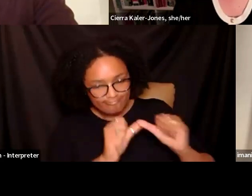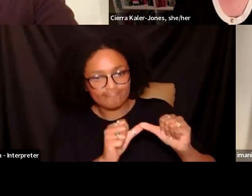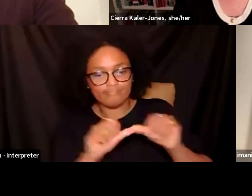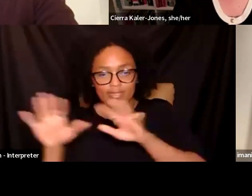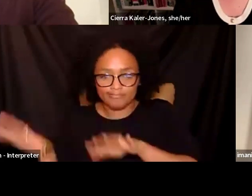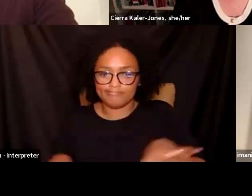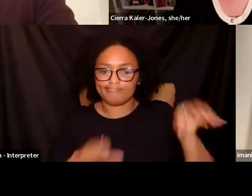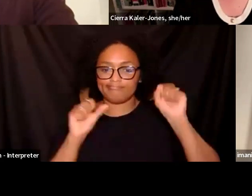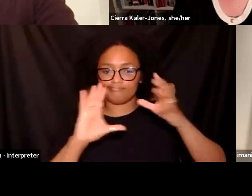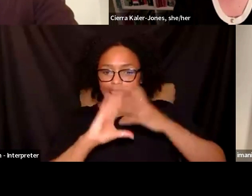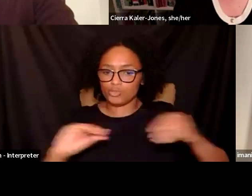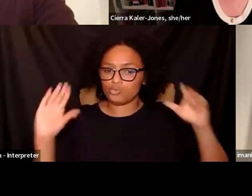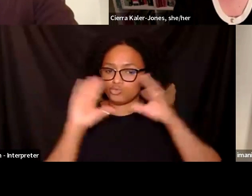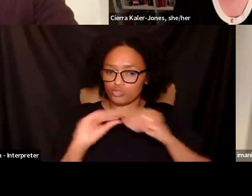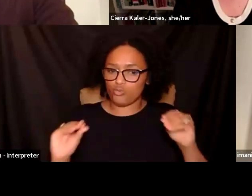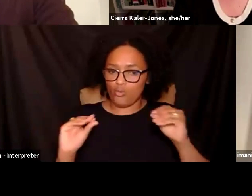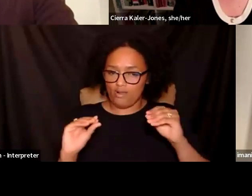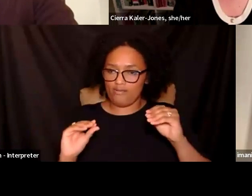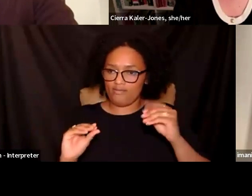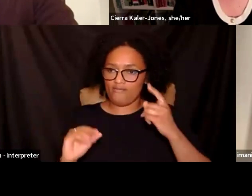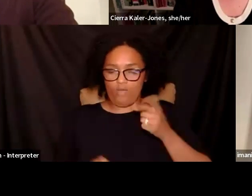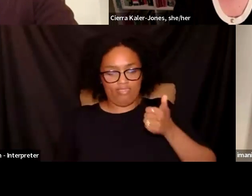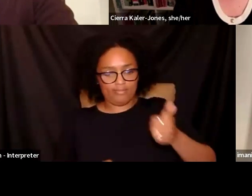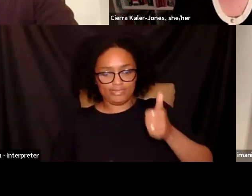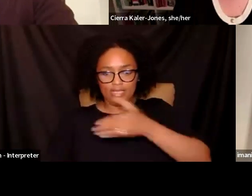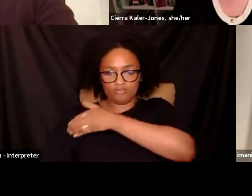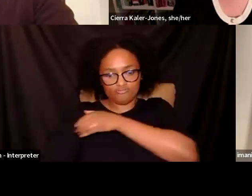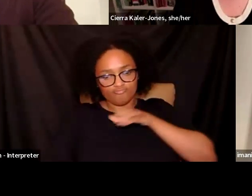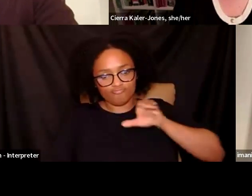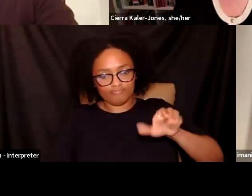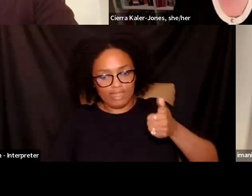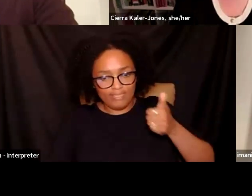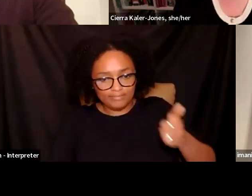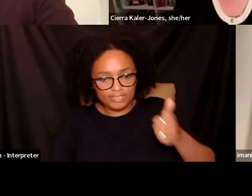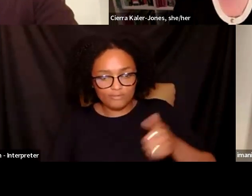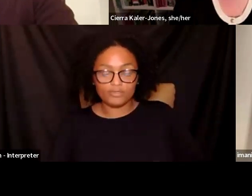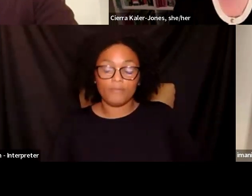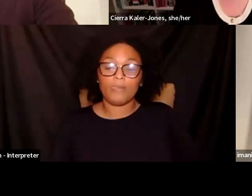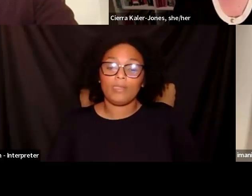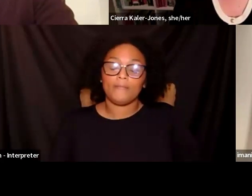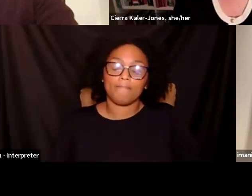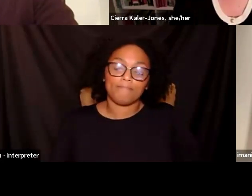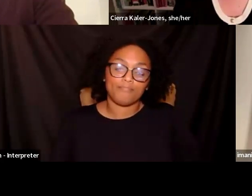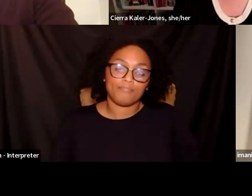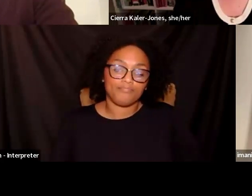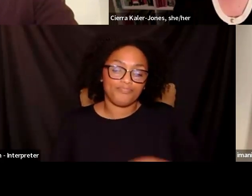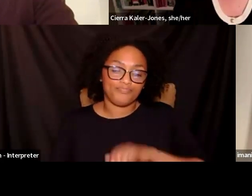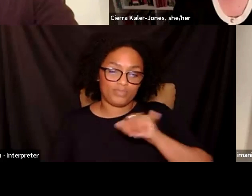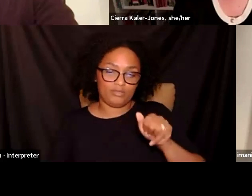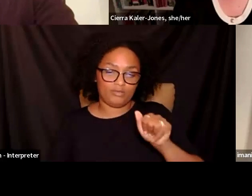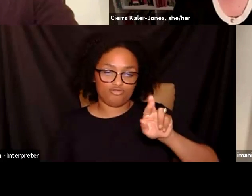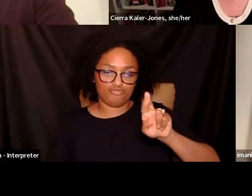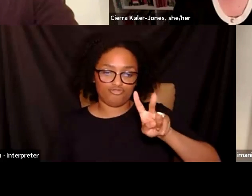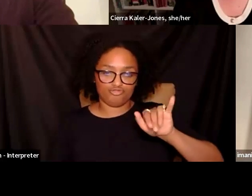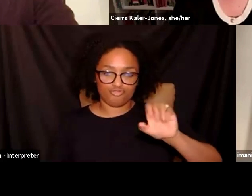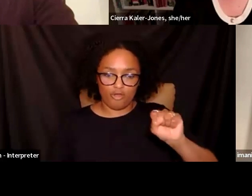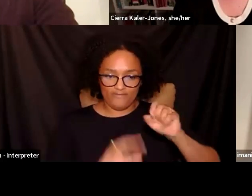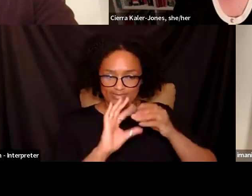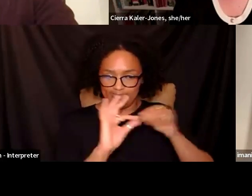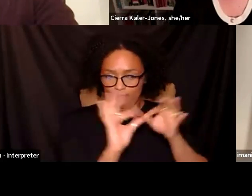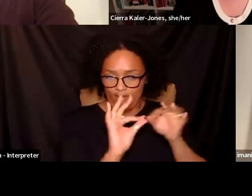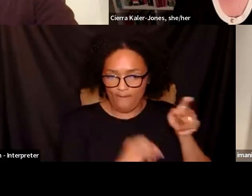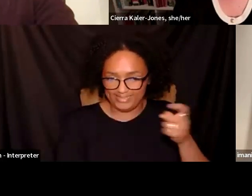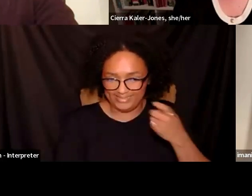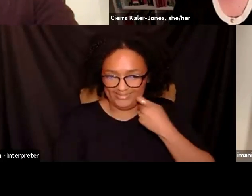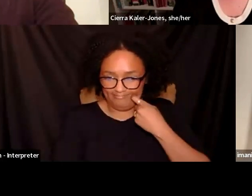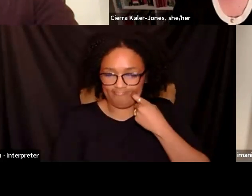of the story that they tell about themselves. But in addition, and this, what Jarvis was just saying,